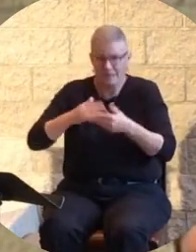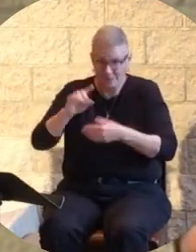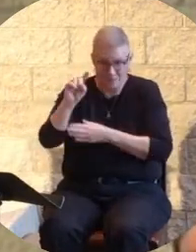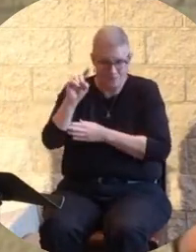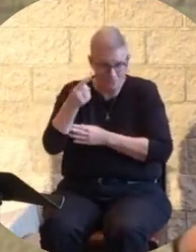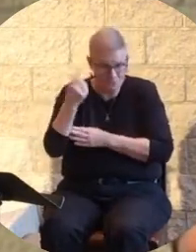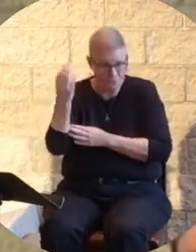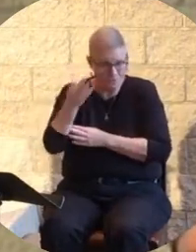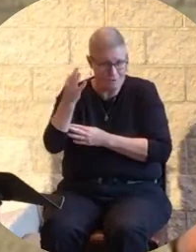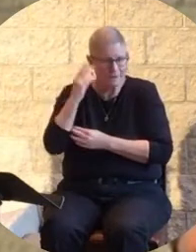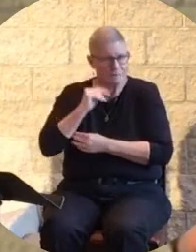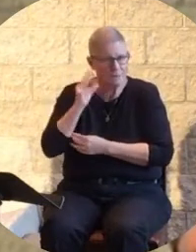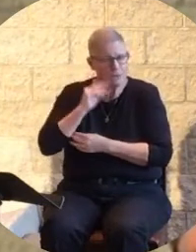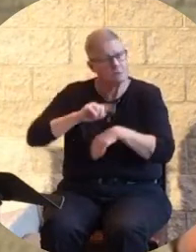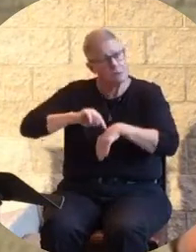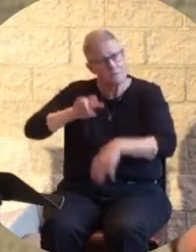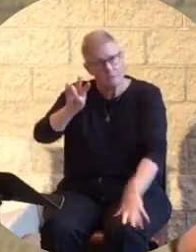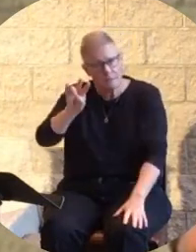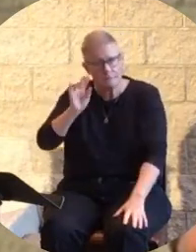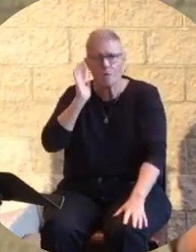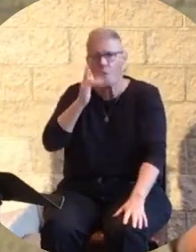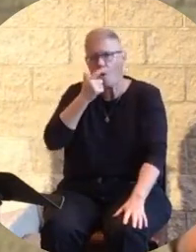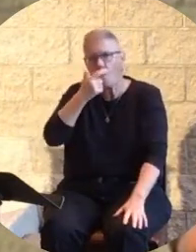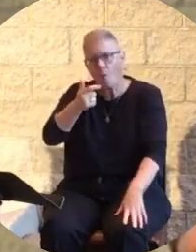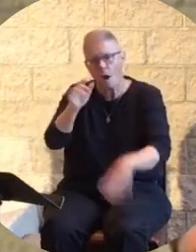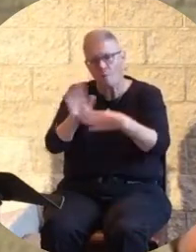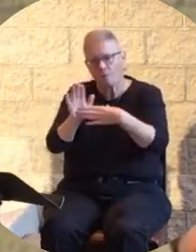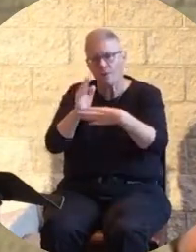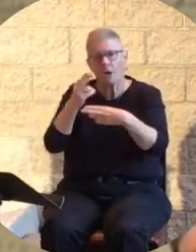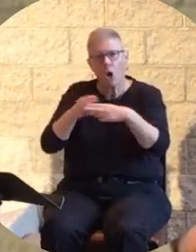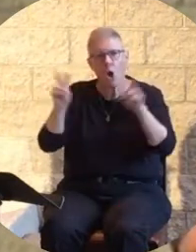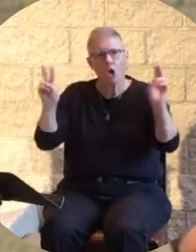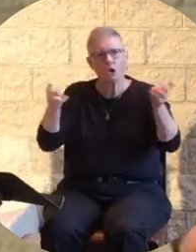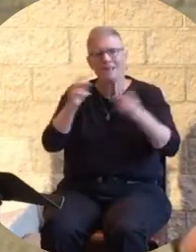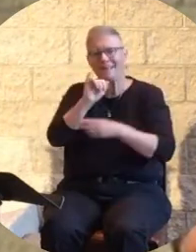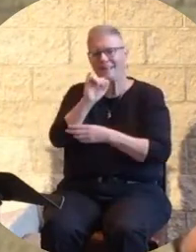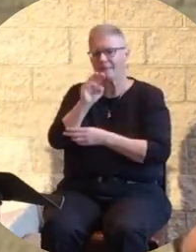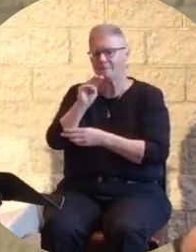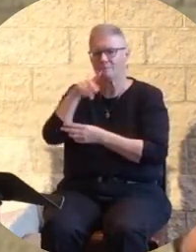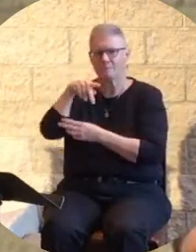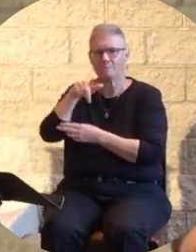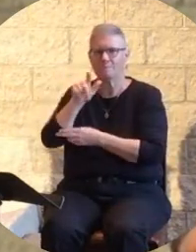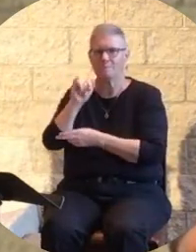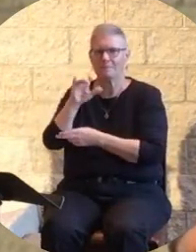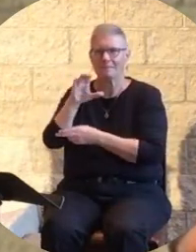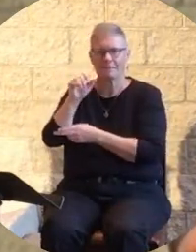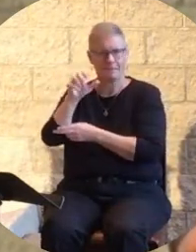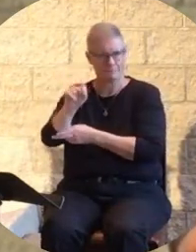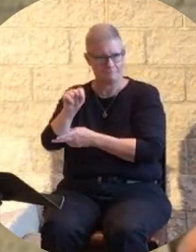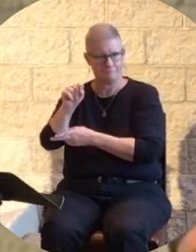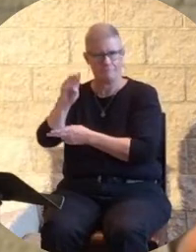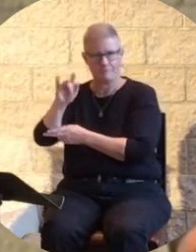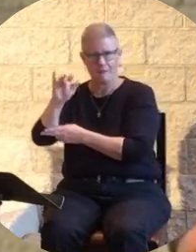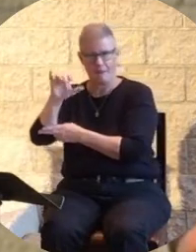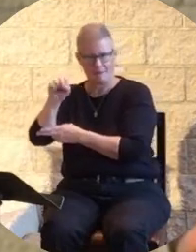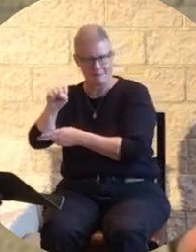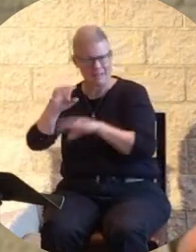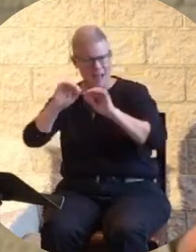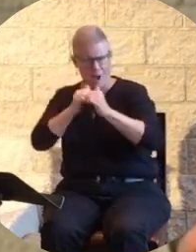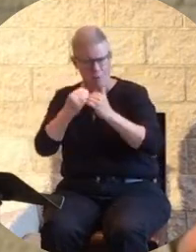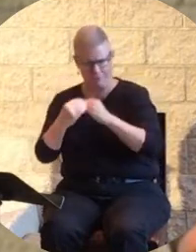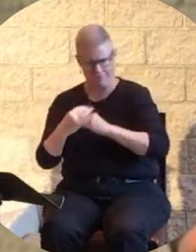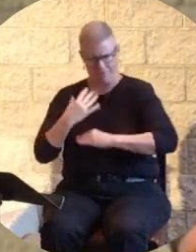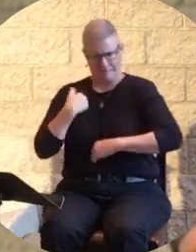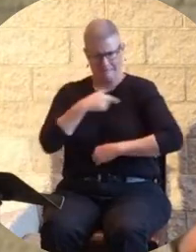At 7 p.m., we'll watch the movie Implicit Bias, How It Affects Us, and How We Push Through, followed by a community